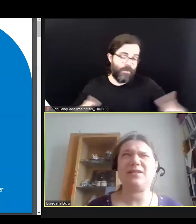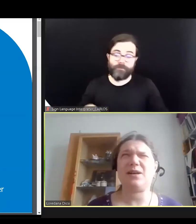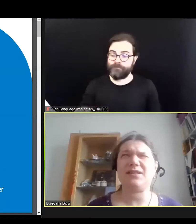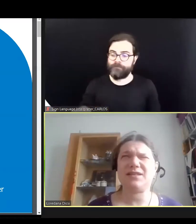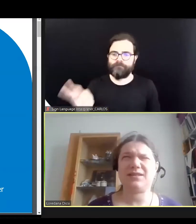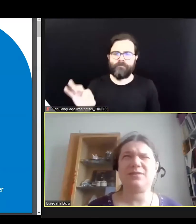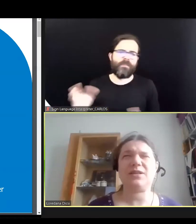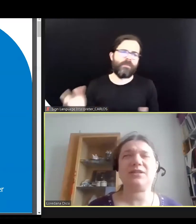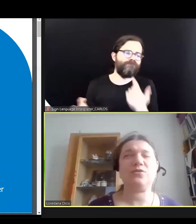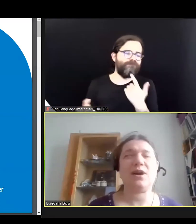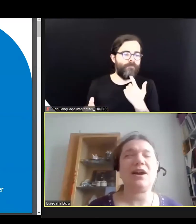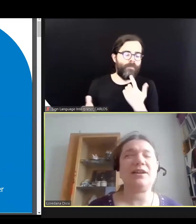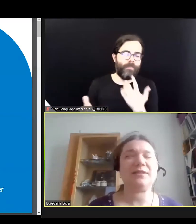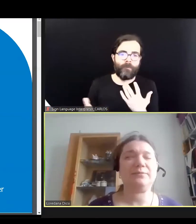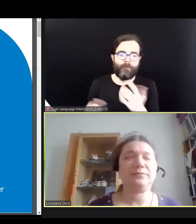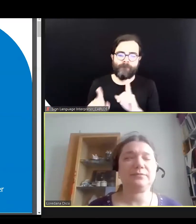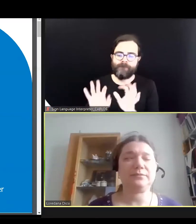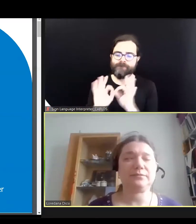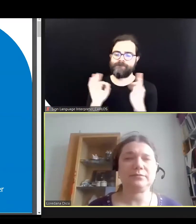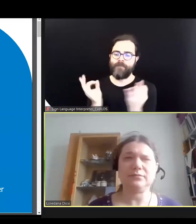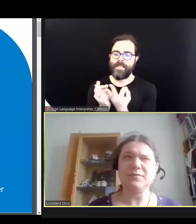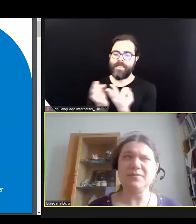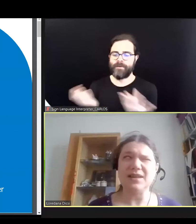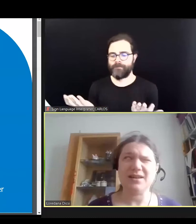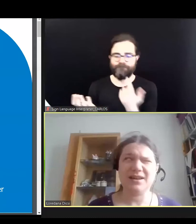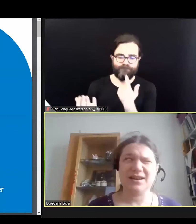it was too hard.